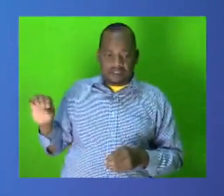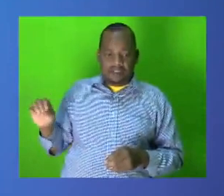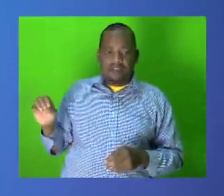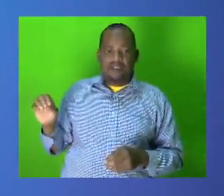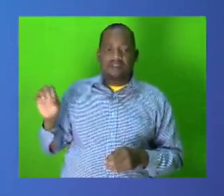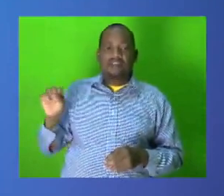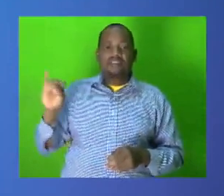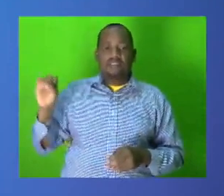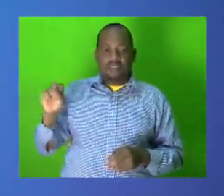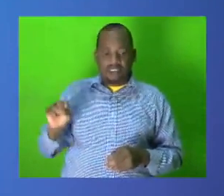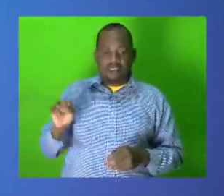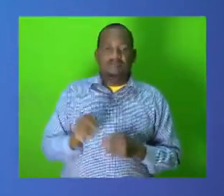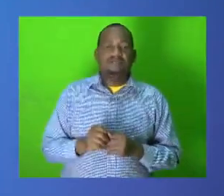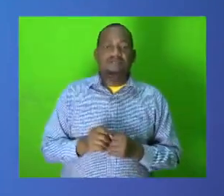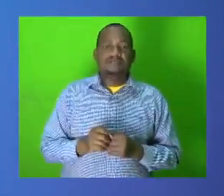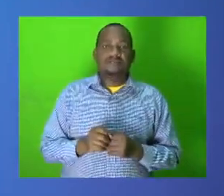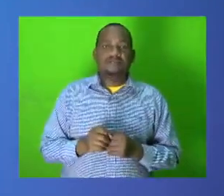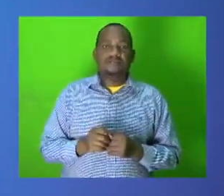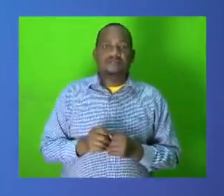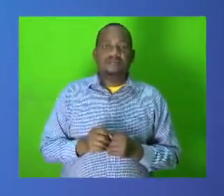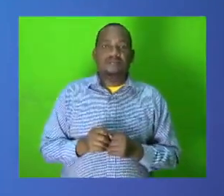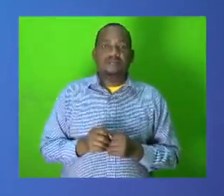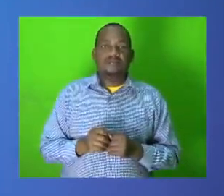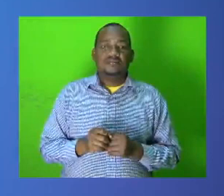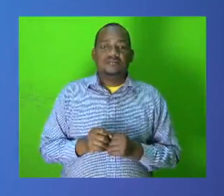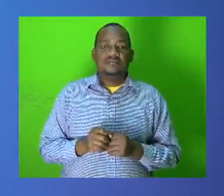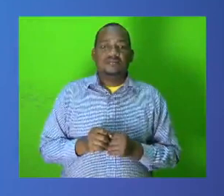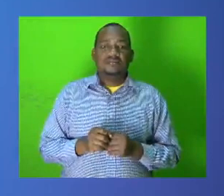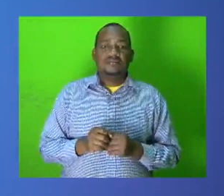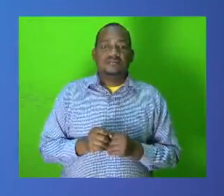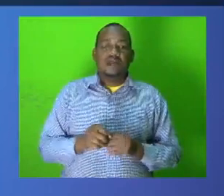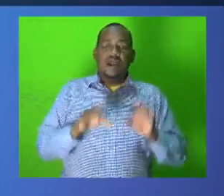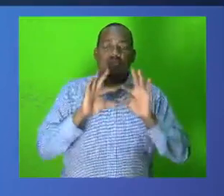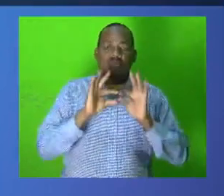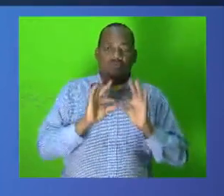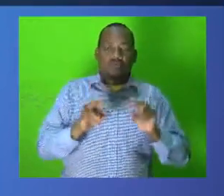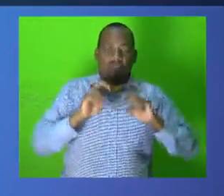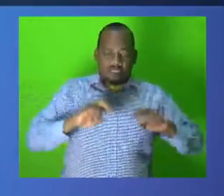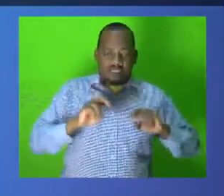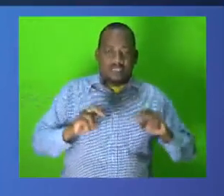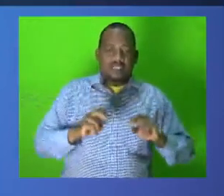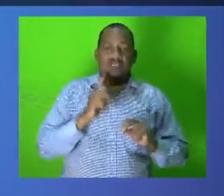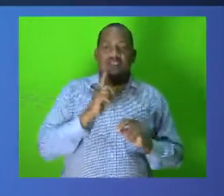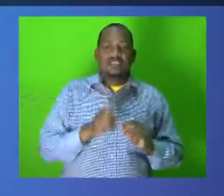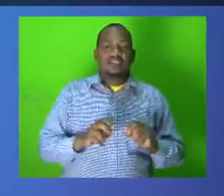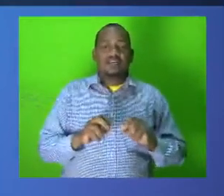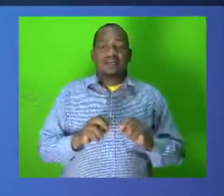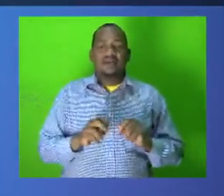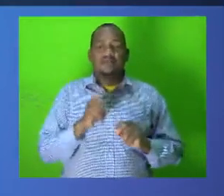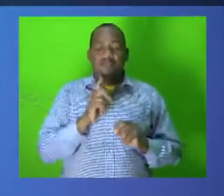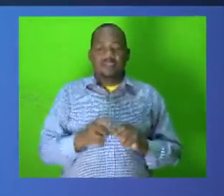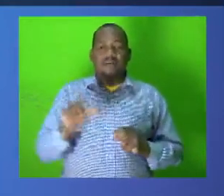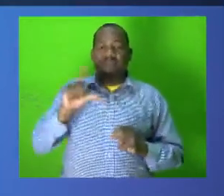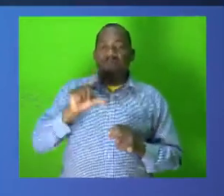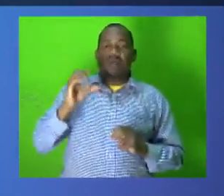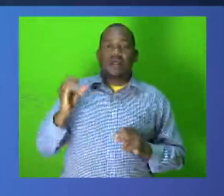criterions is of a good research is a logic. This implies that